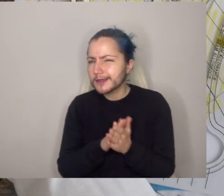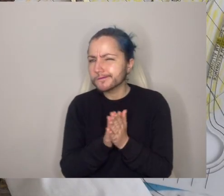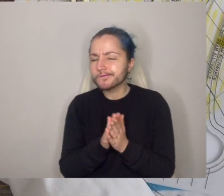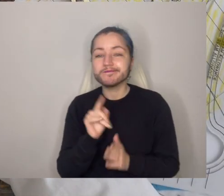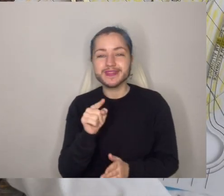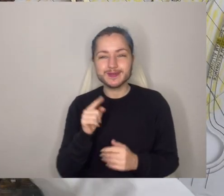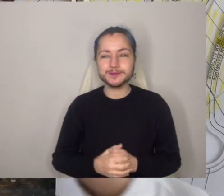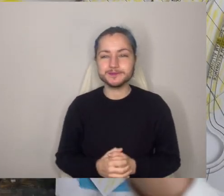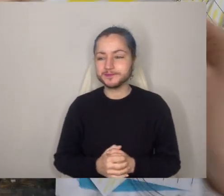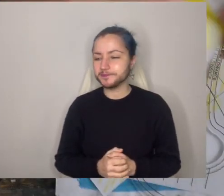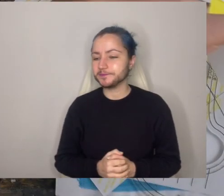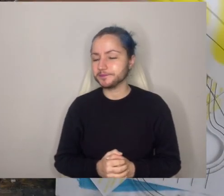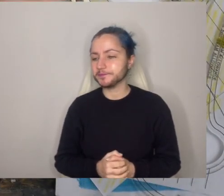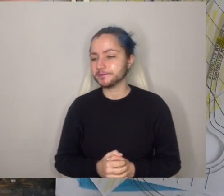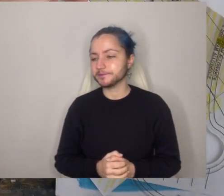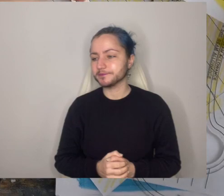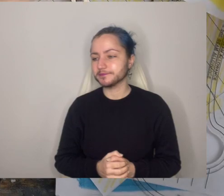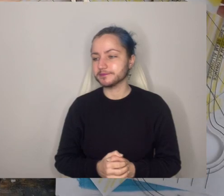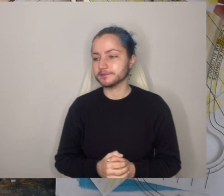dotted line.